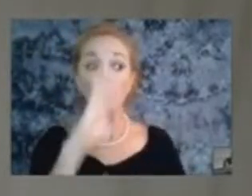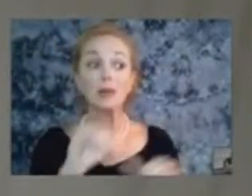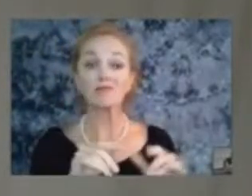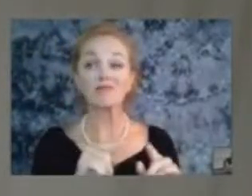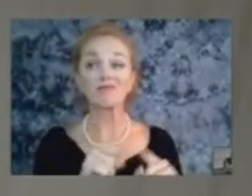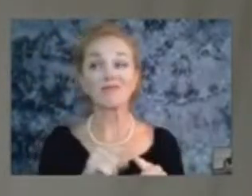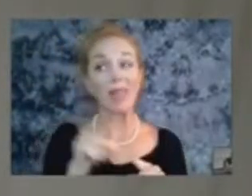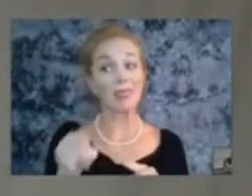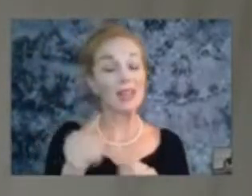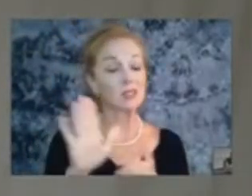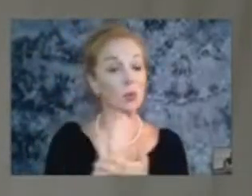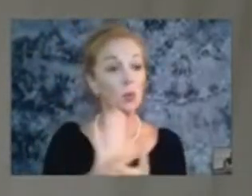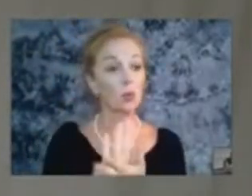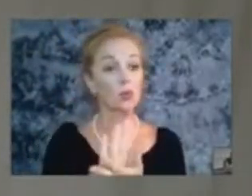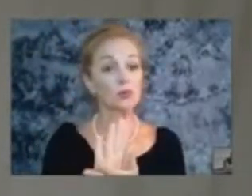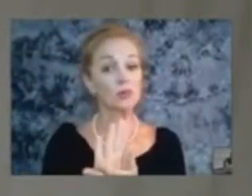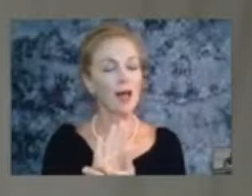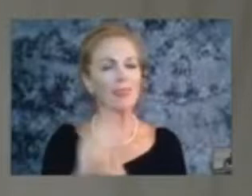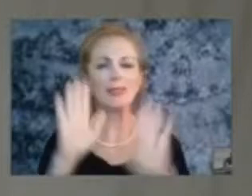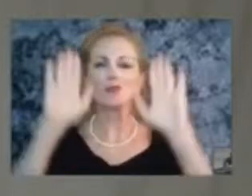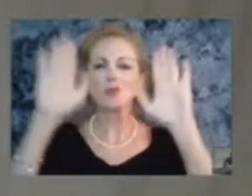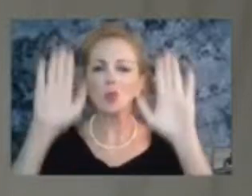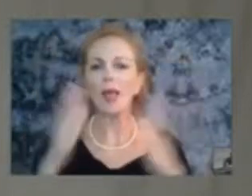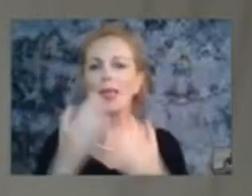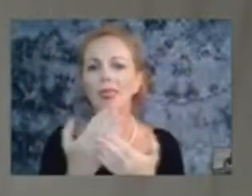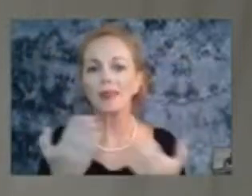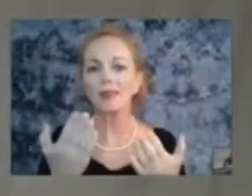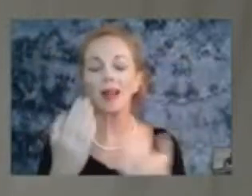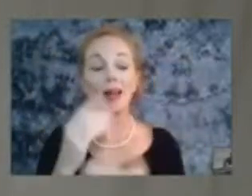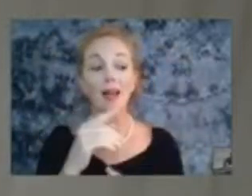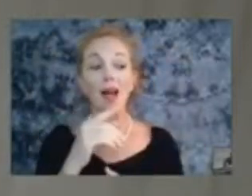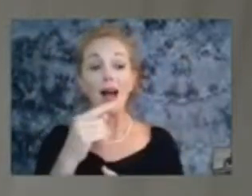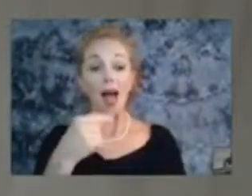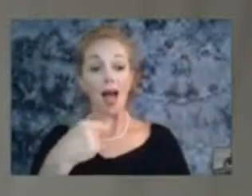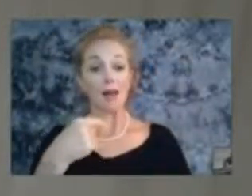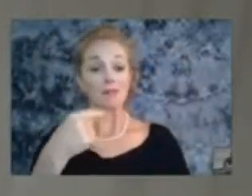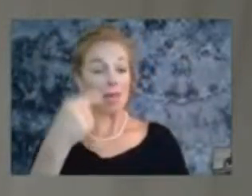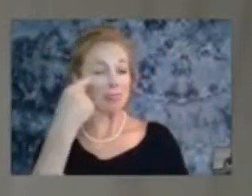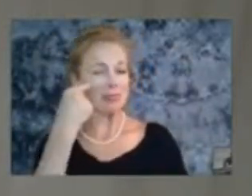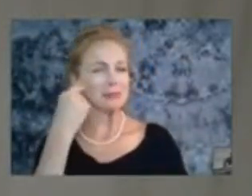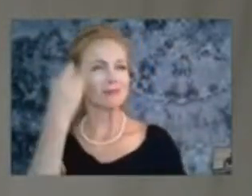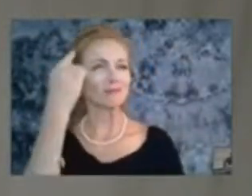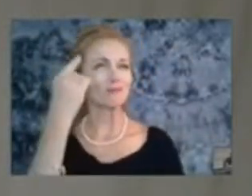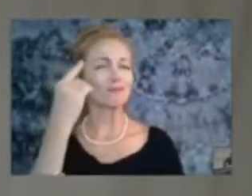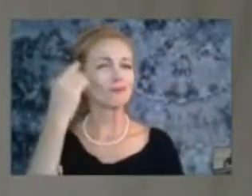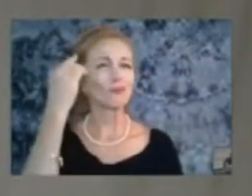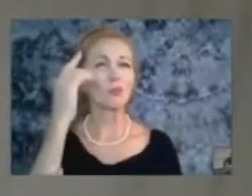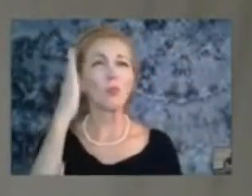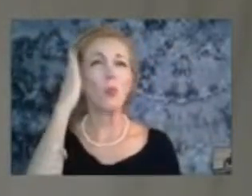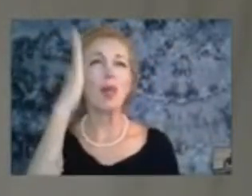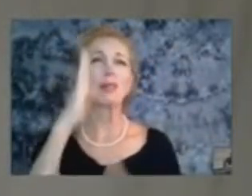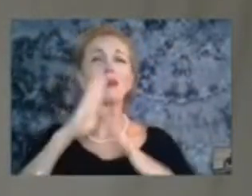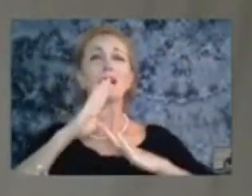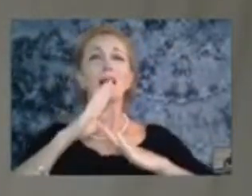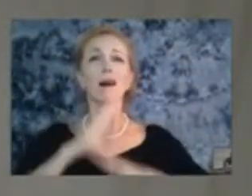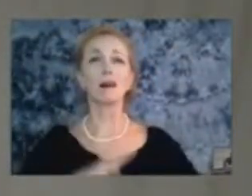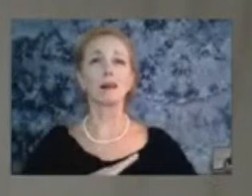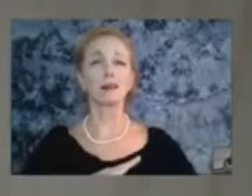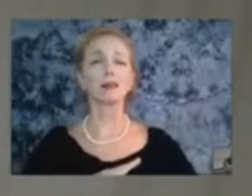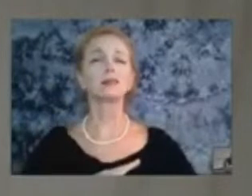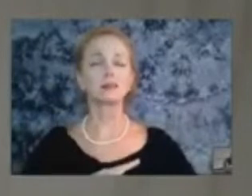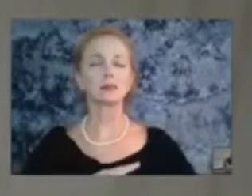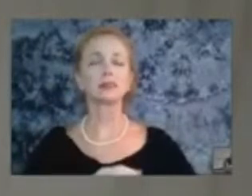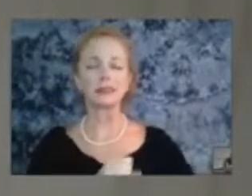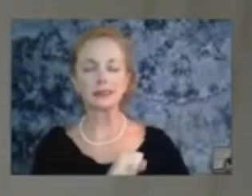that's a great thing. I think this will help ease the mind of many of our staff. So I'm very thankful. Well, and thank